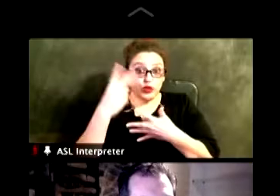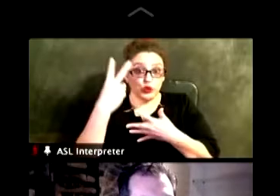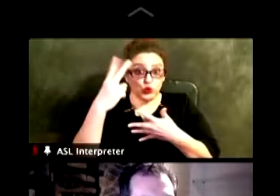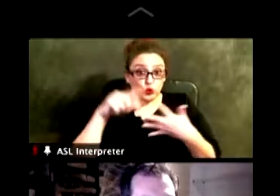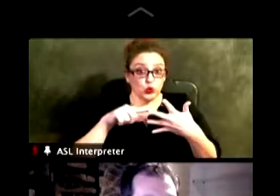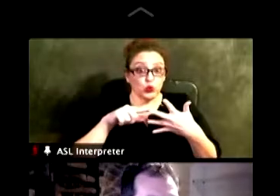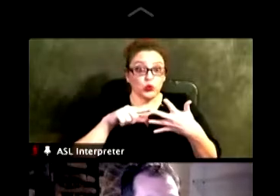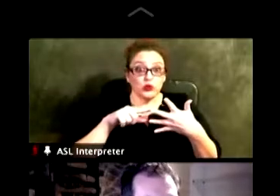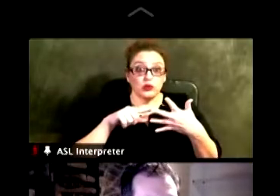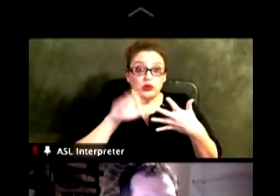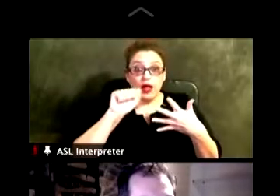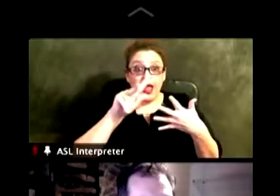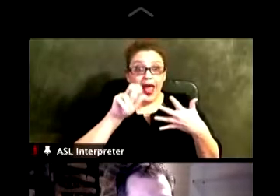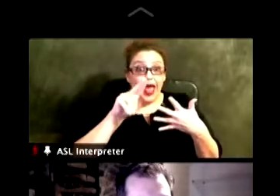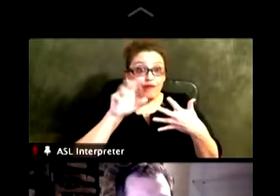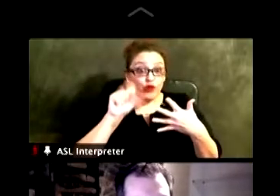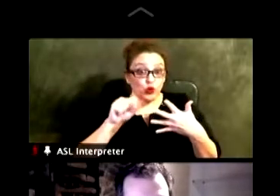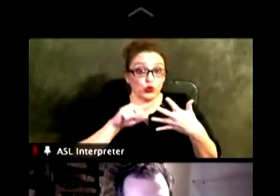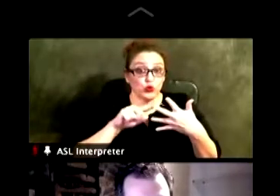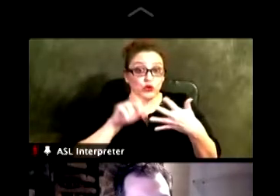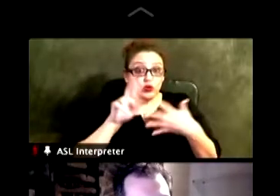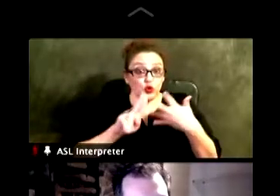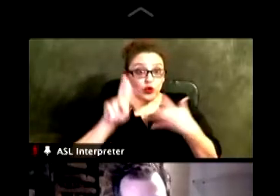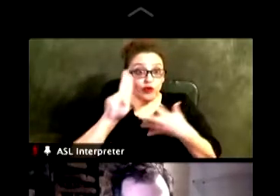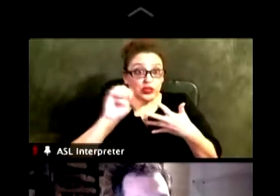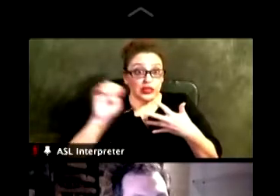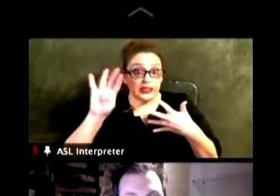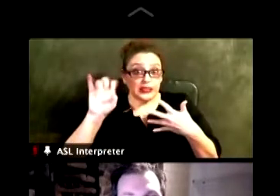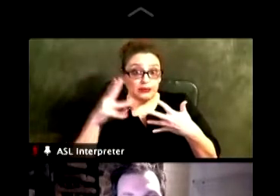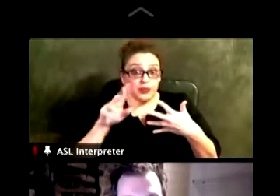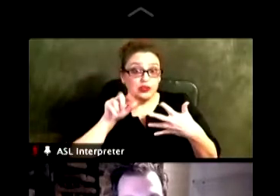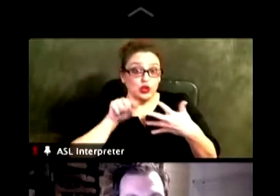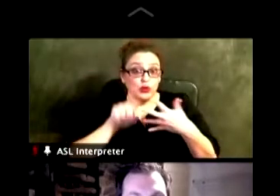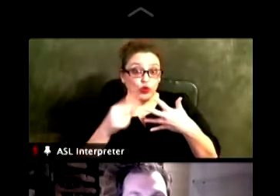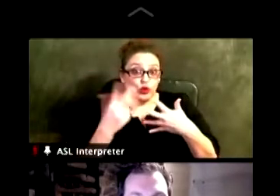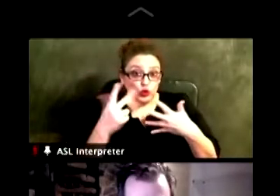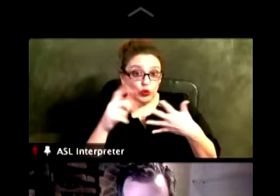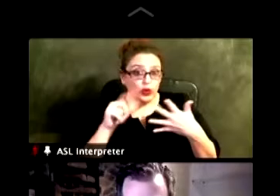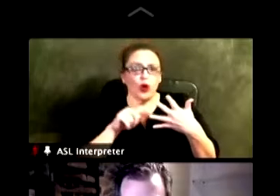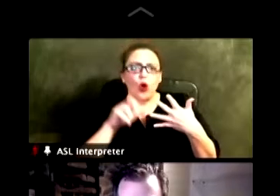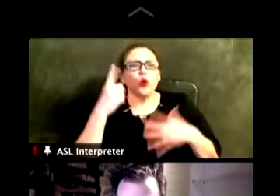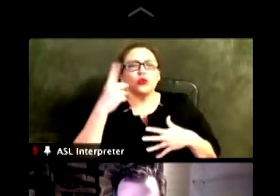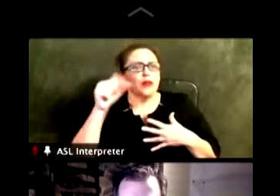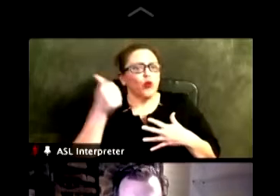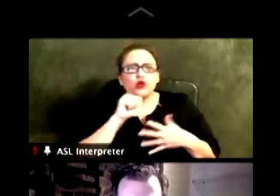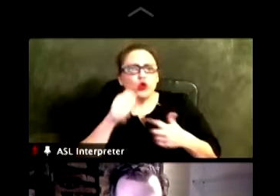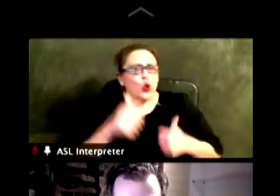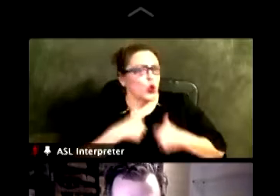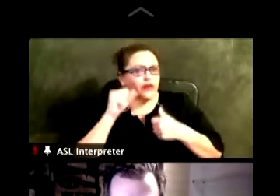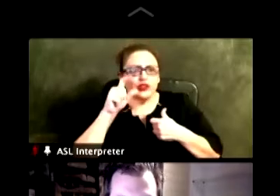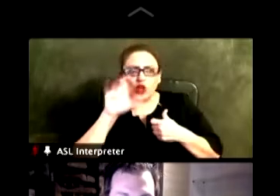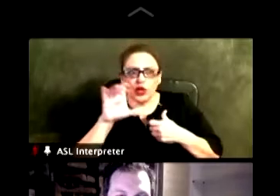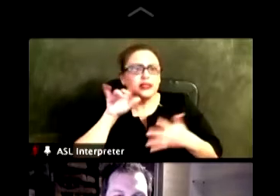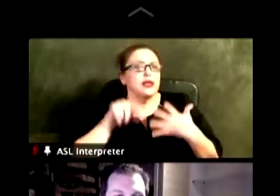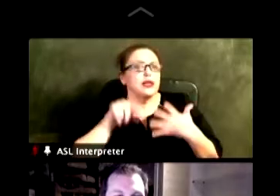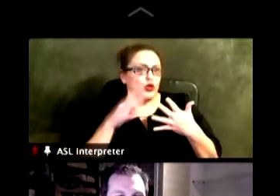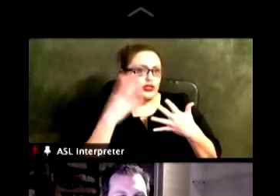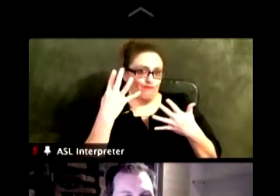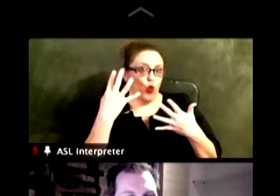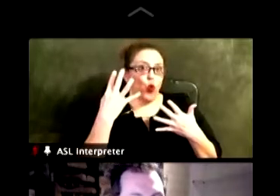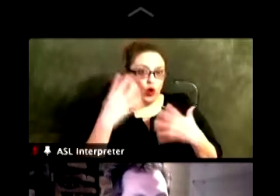3. Or if you don't live in Salt Lake City, we welcome you nevertheless, and you can press 4. Thanks to all of you for responding